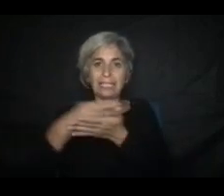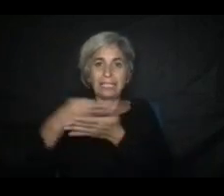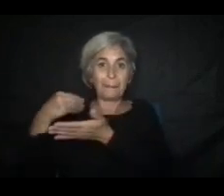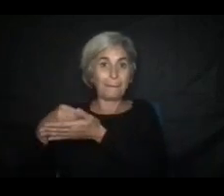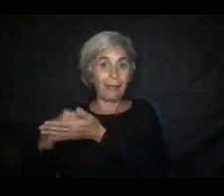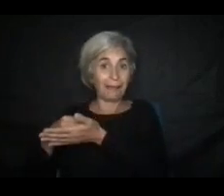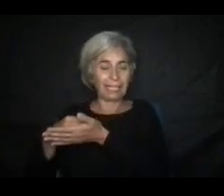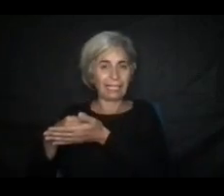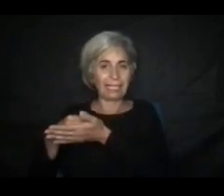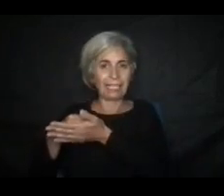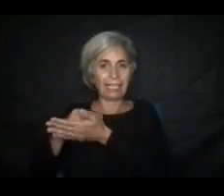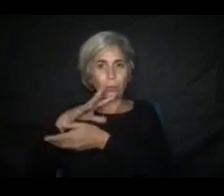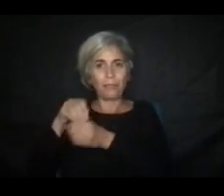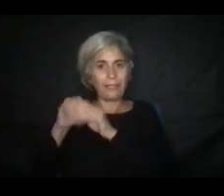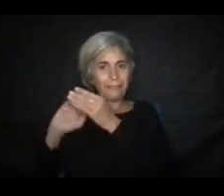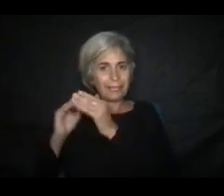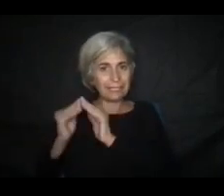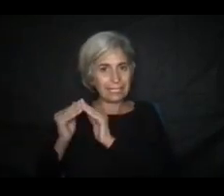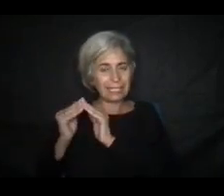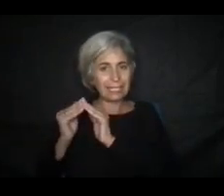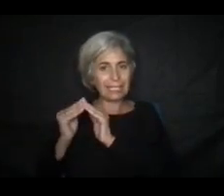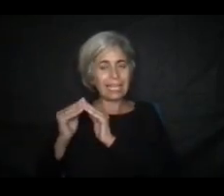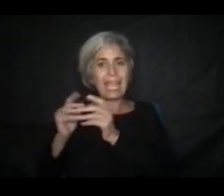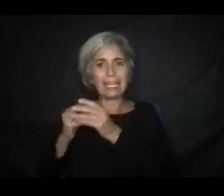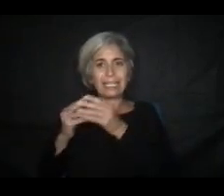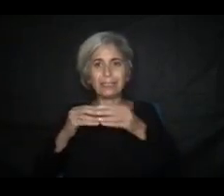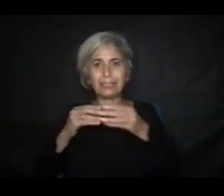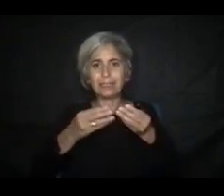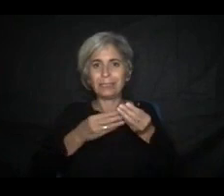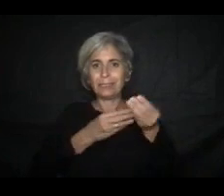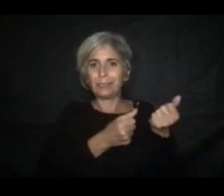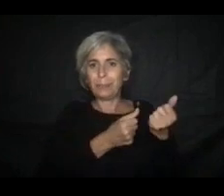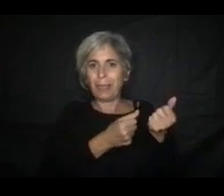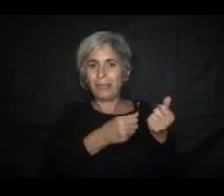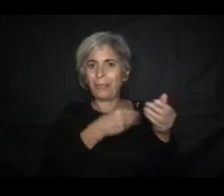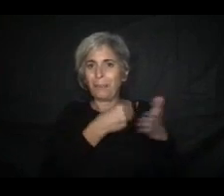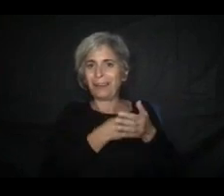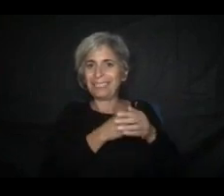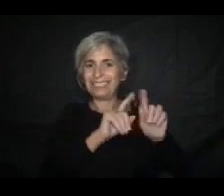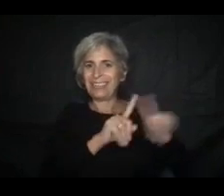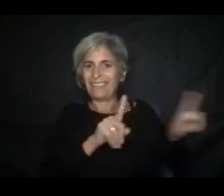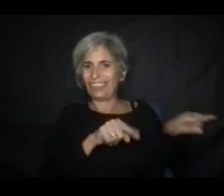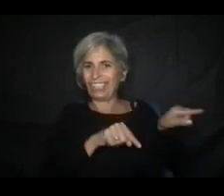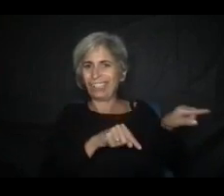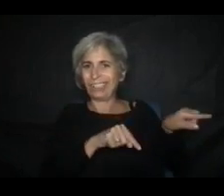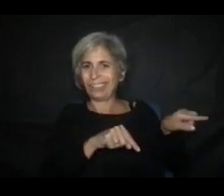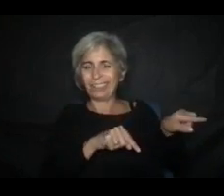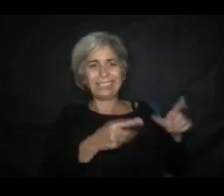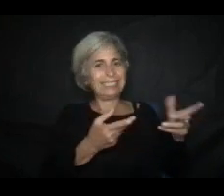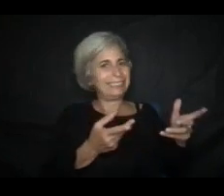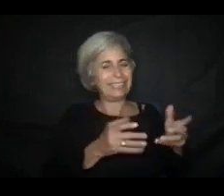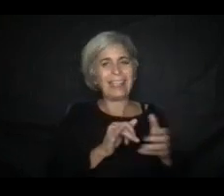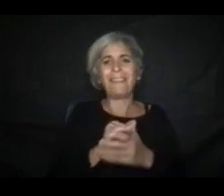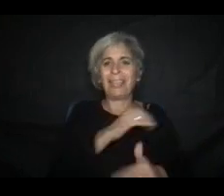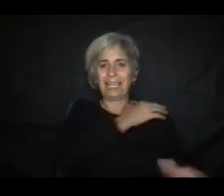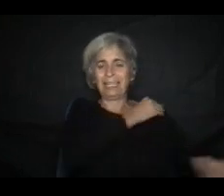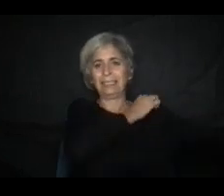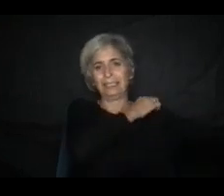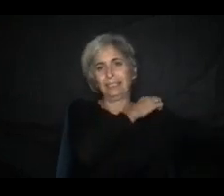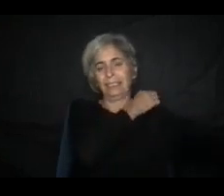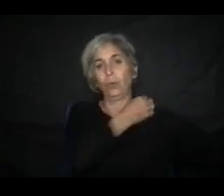within the city and it's spent it elsewhere. So how that actually meets the benefit test is something that's up for